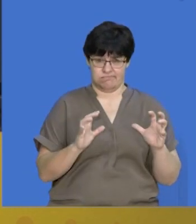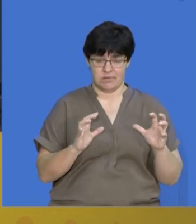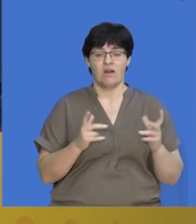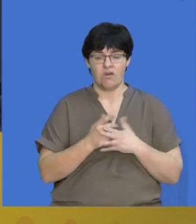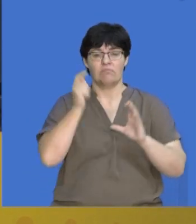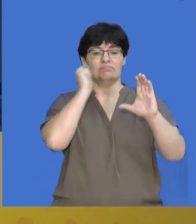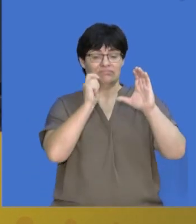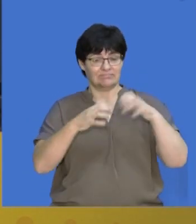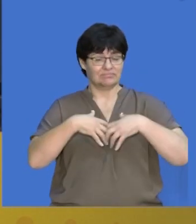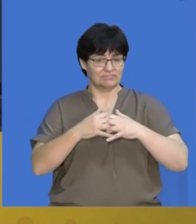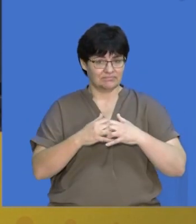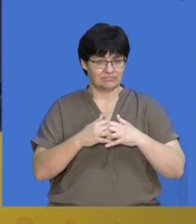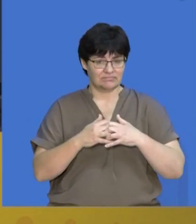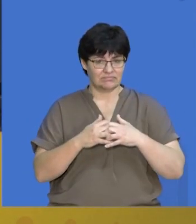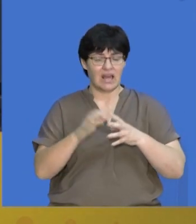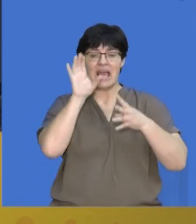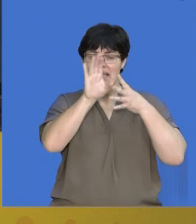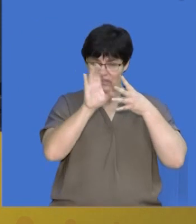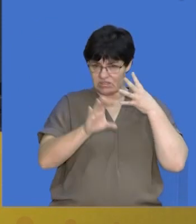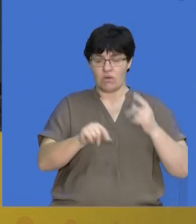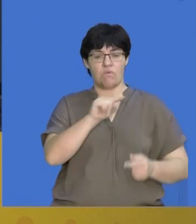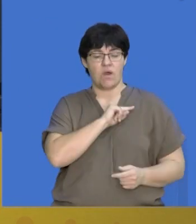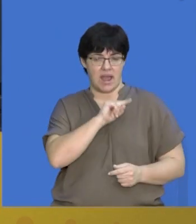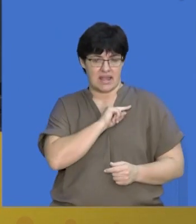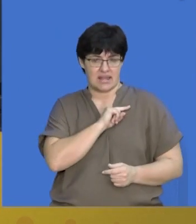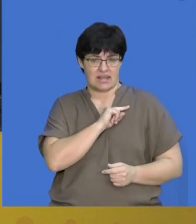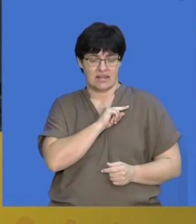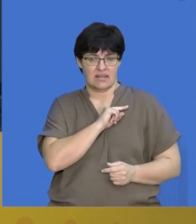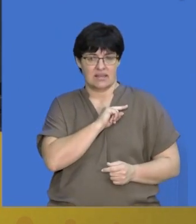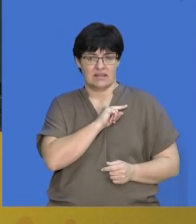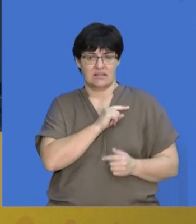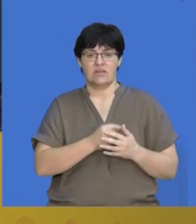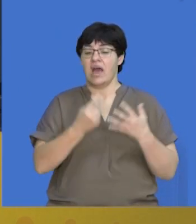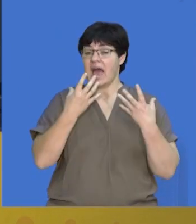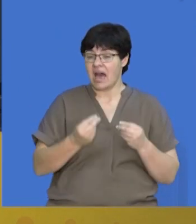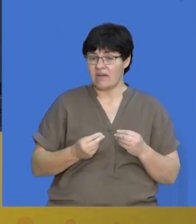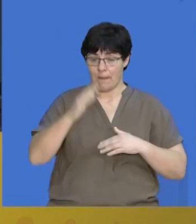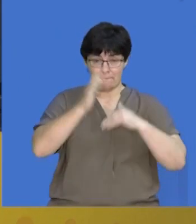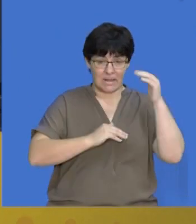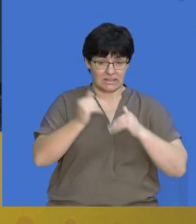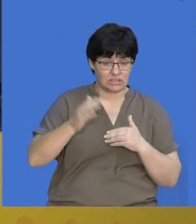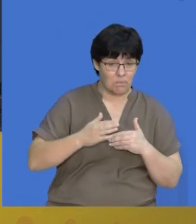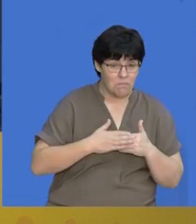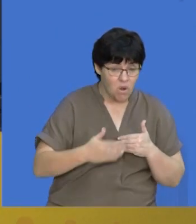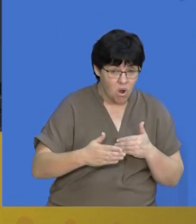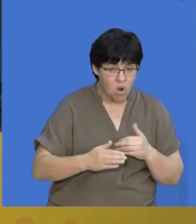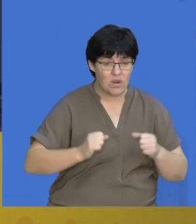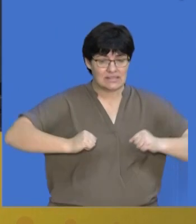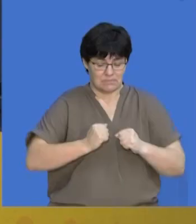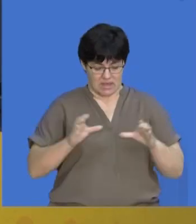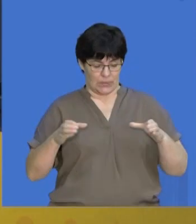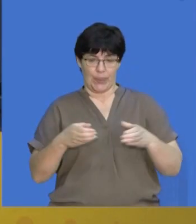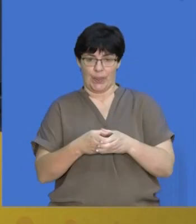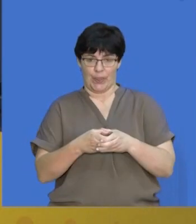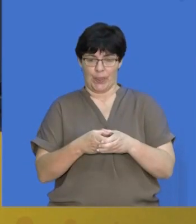informal settlements is characteristic. Why? Because you've got more buildings in a smaller space.